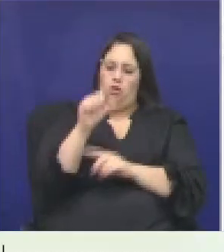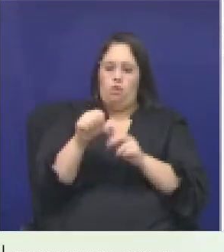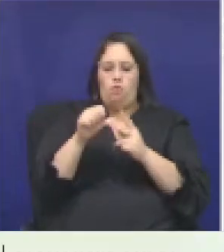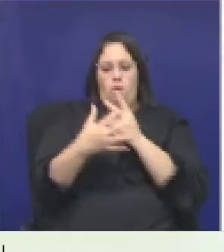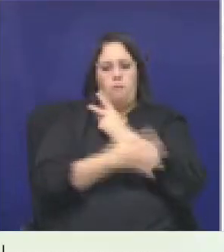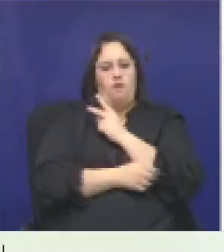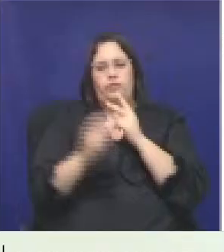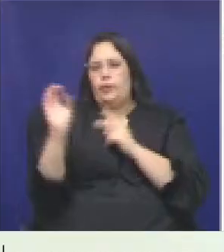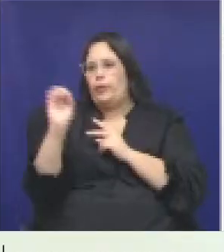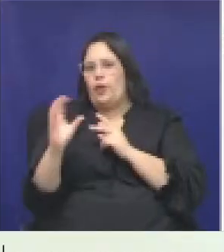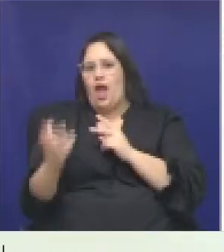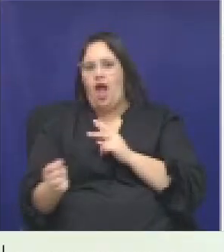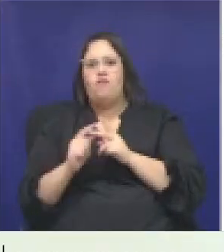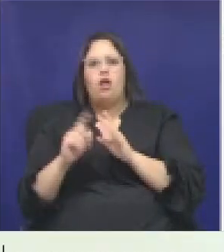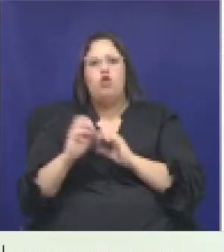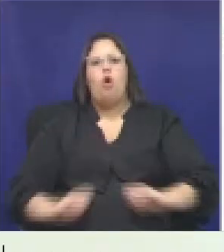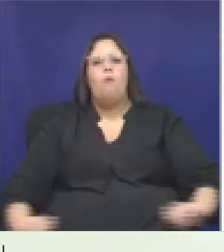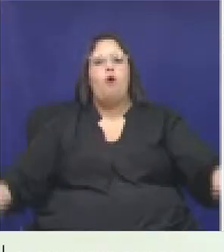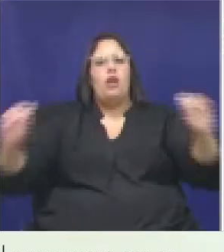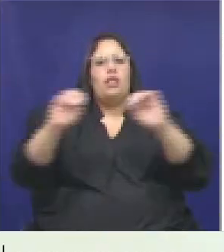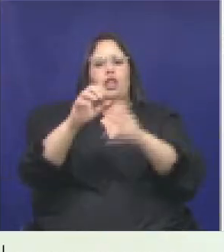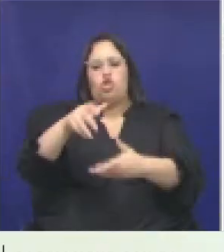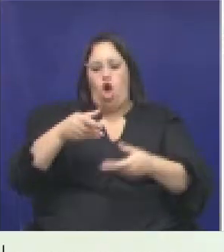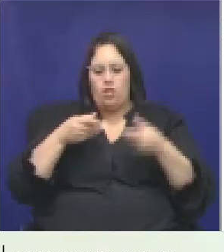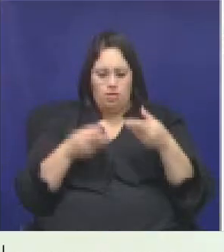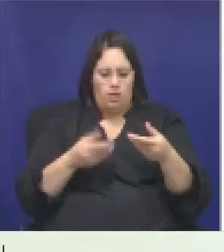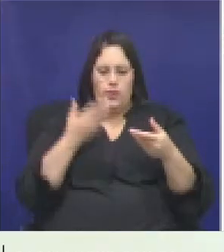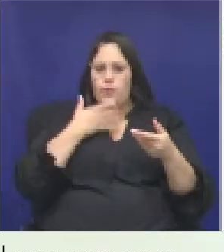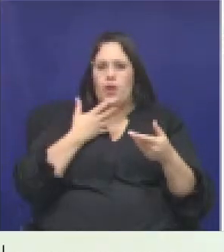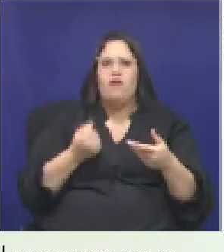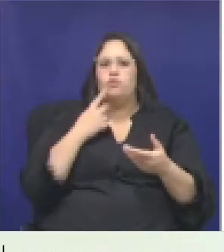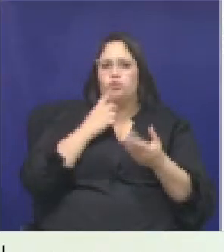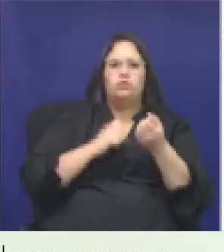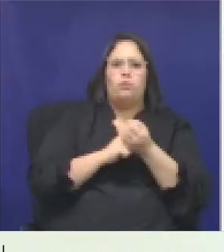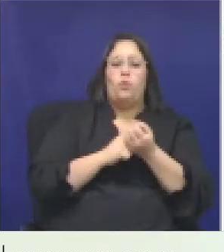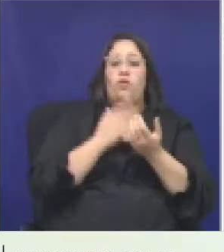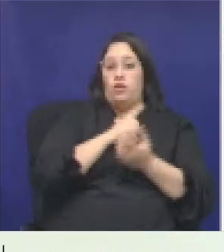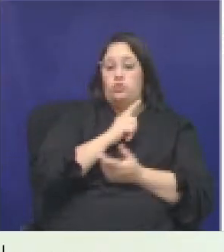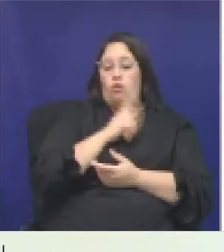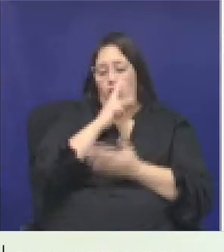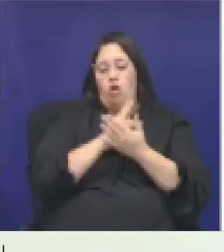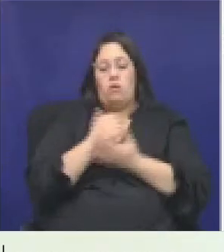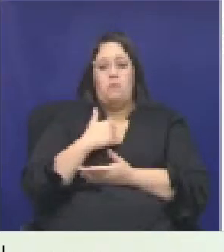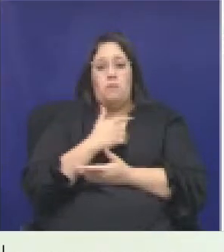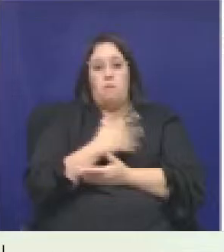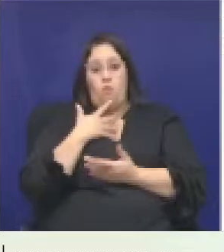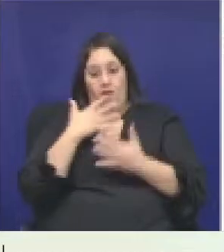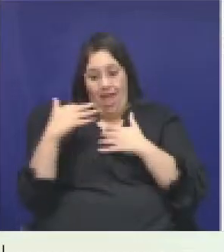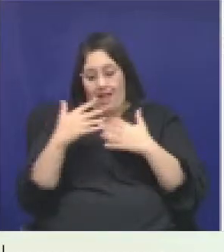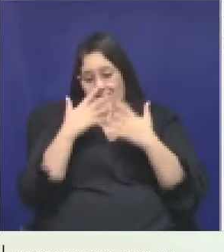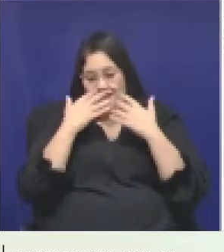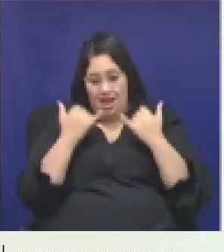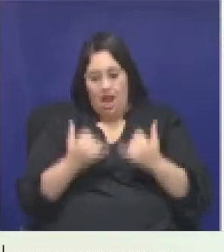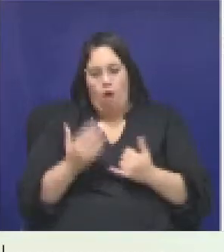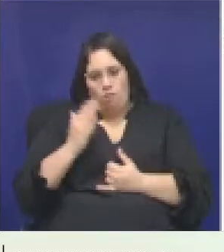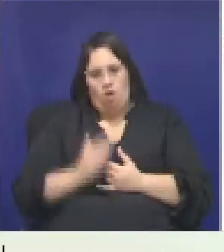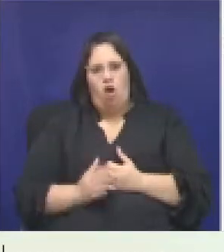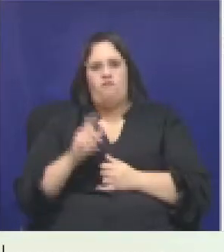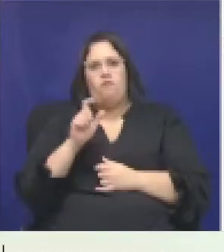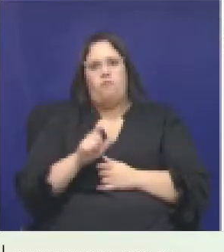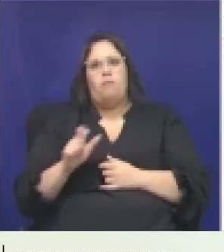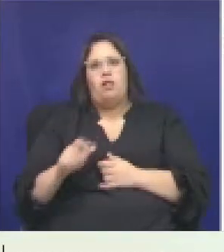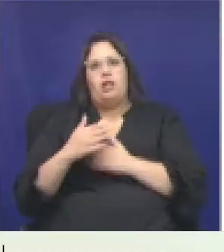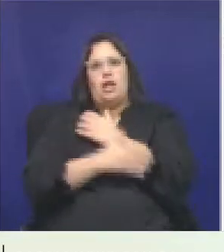poverty doesn't exist, and none of us will have the data to refute. And therefore, honorable members, let us act now on behalf of the people of this